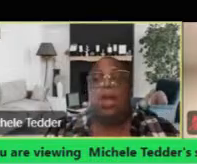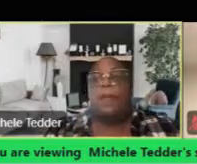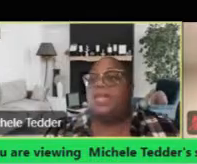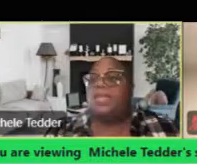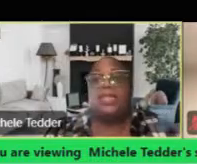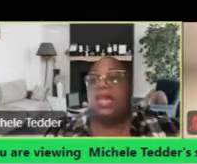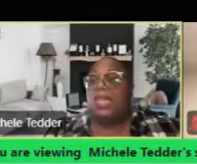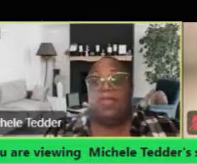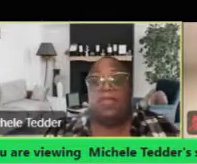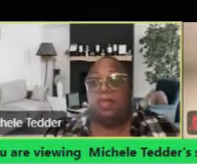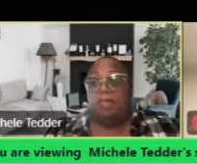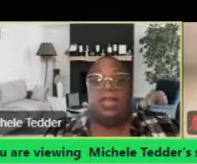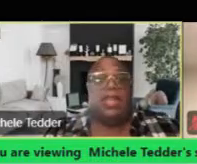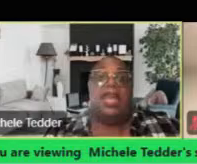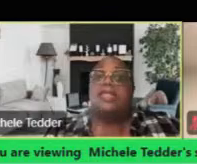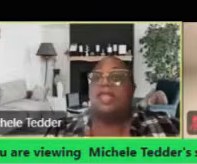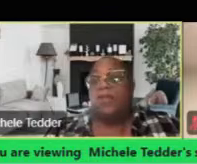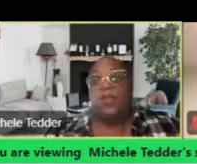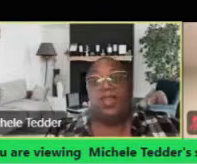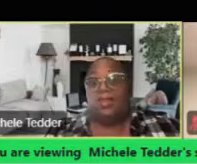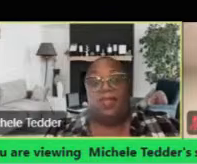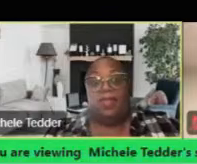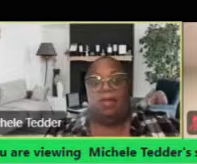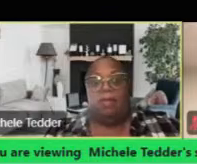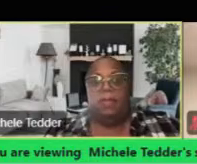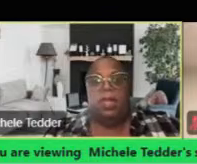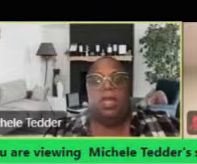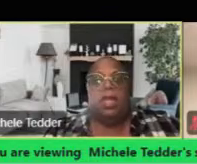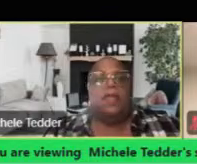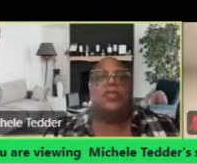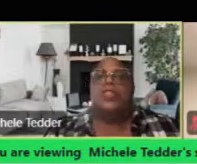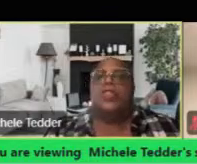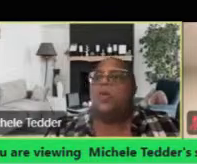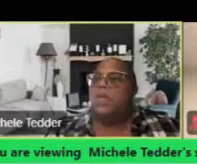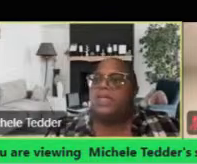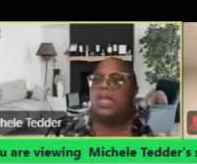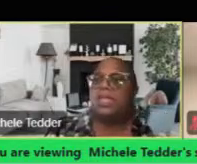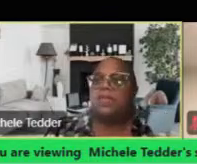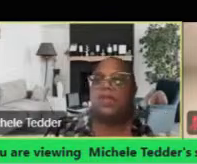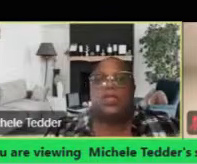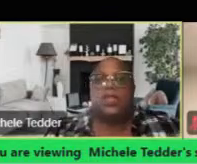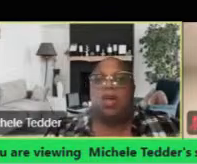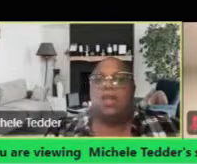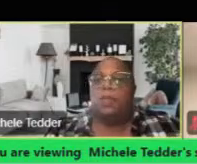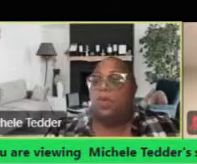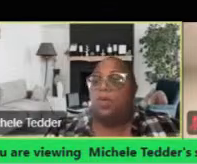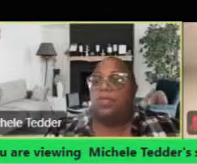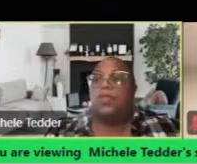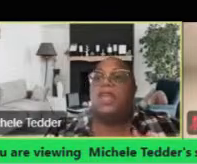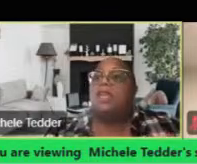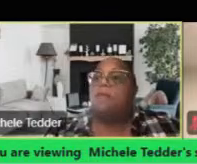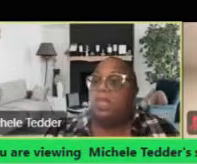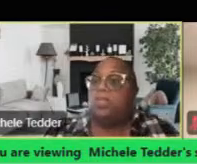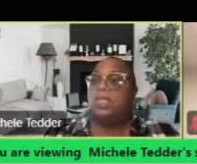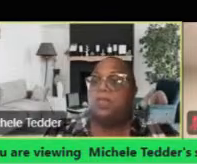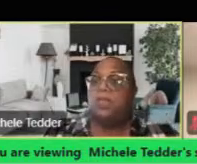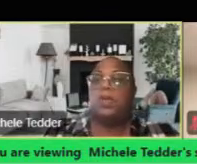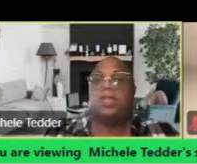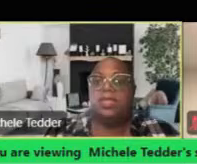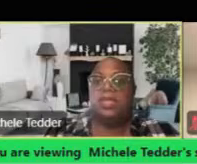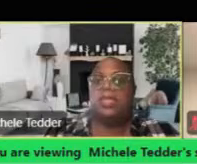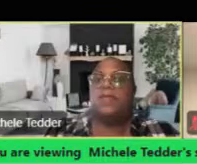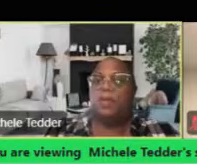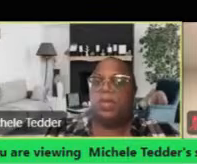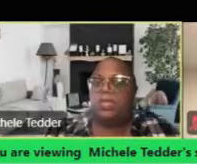toolbox, but it did not end there, and it has never ended there. There's no one size that fits all approach for anybody who's living